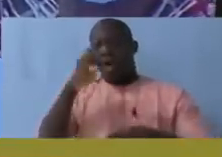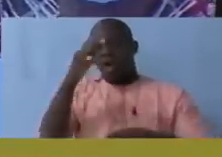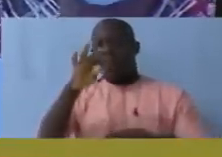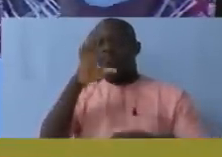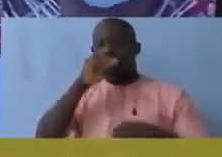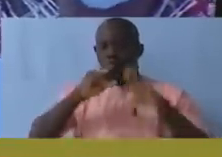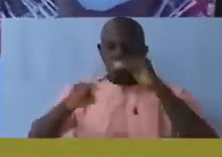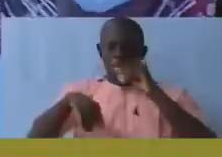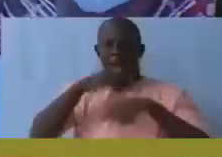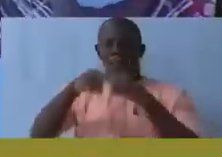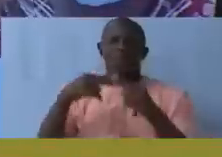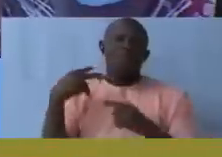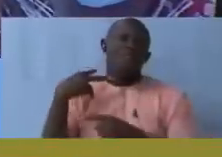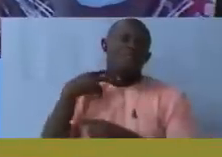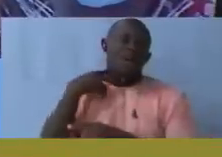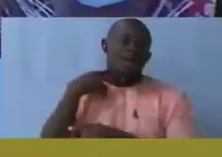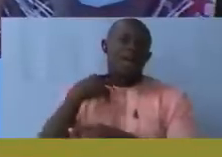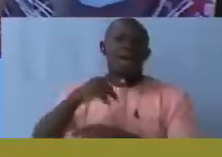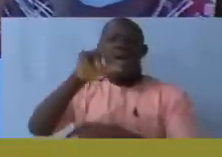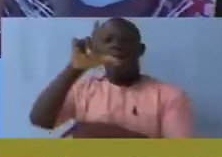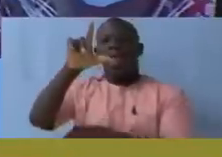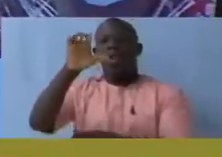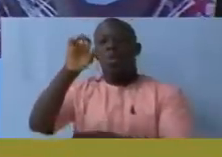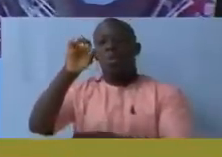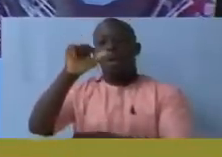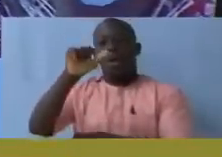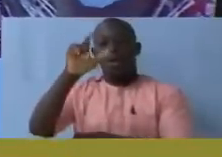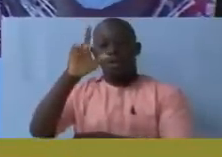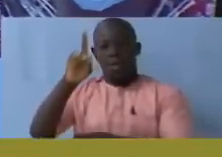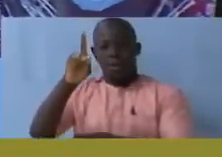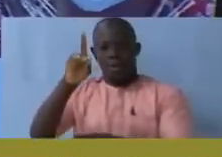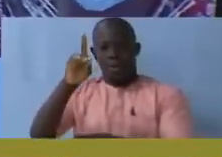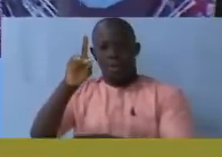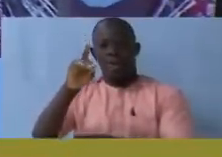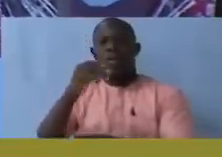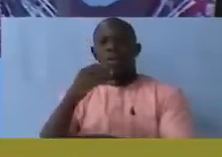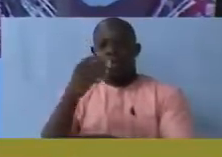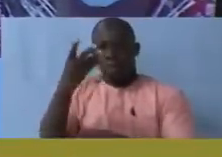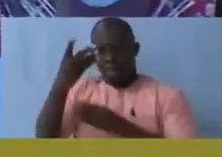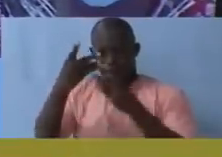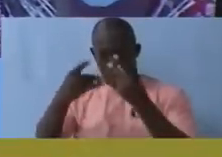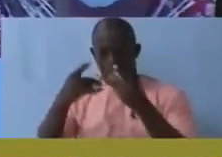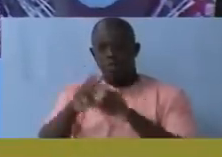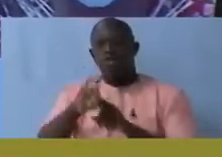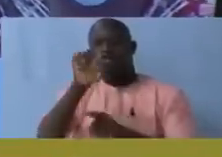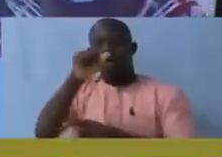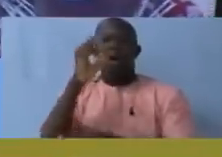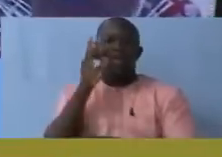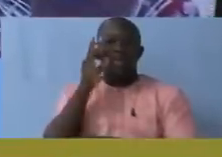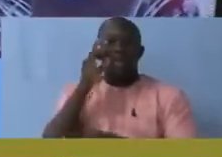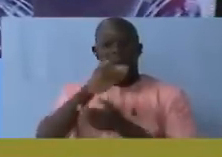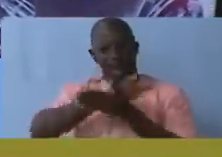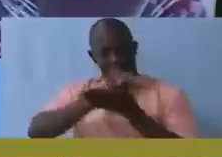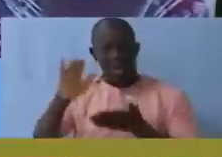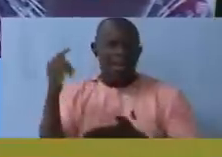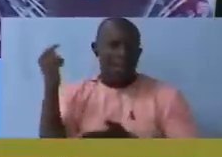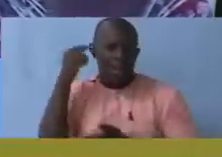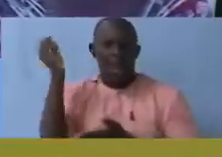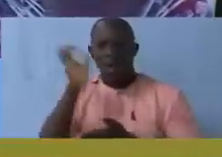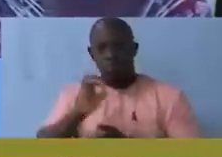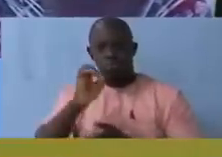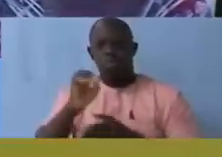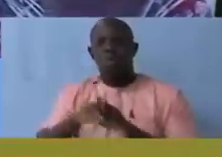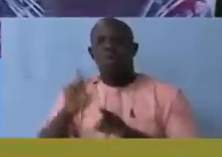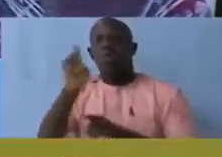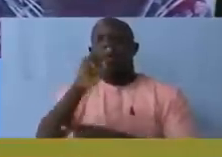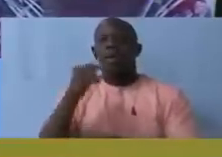Yes, the viral load can, because your response was not audible when you responded to his question. Right, okay. Yeah. Okay. What I